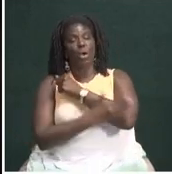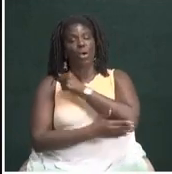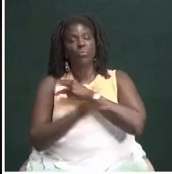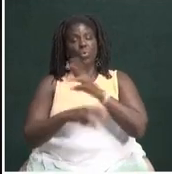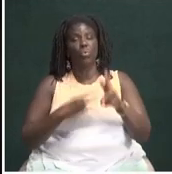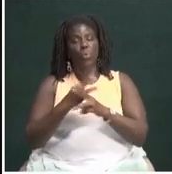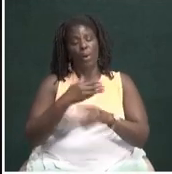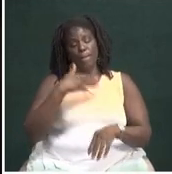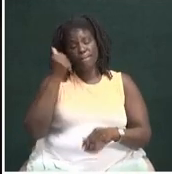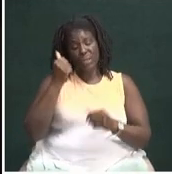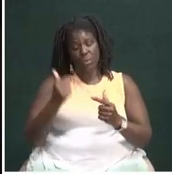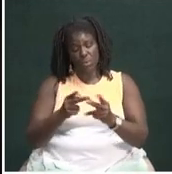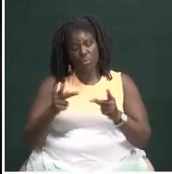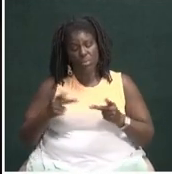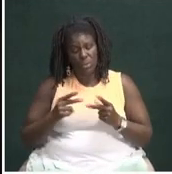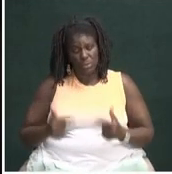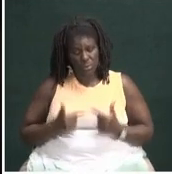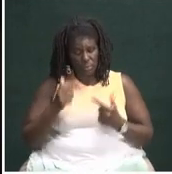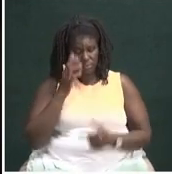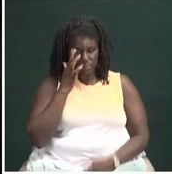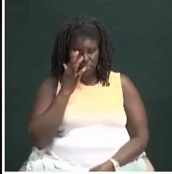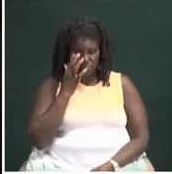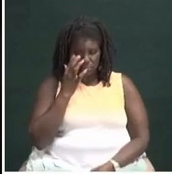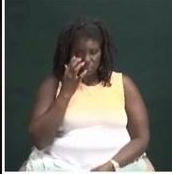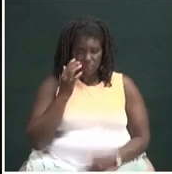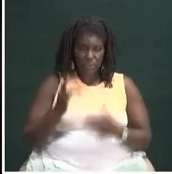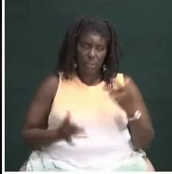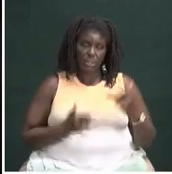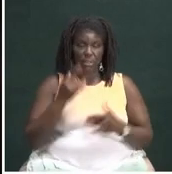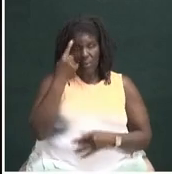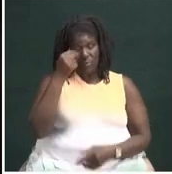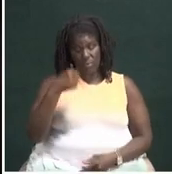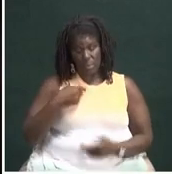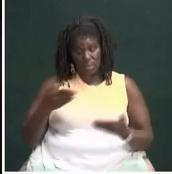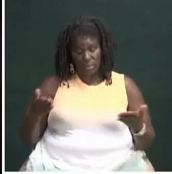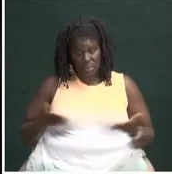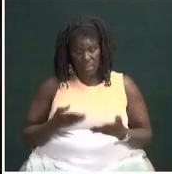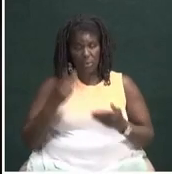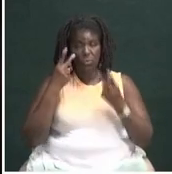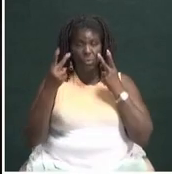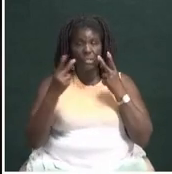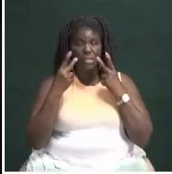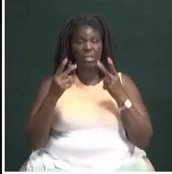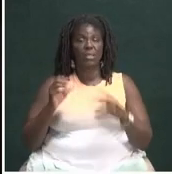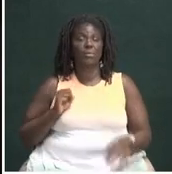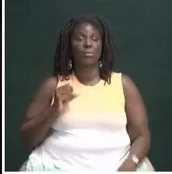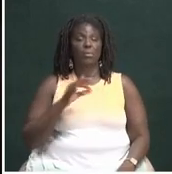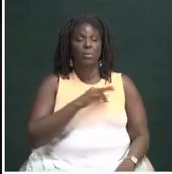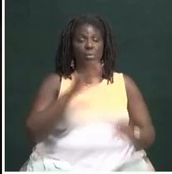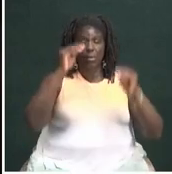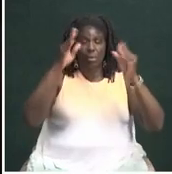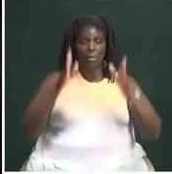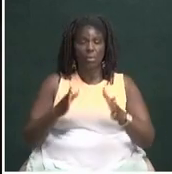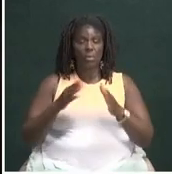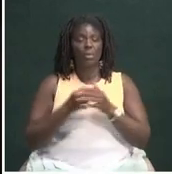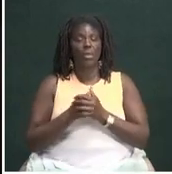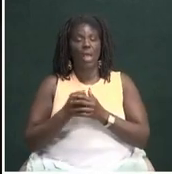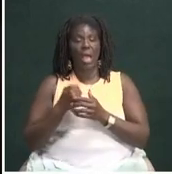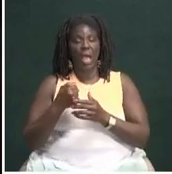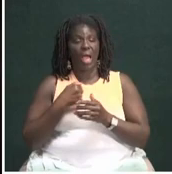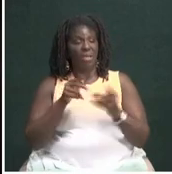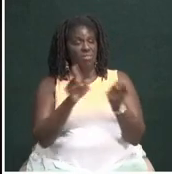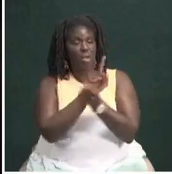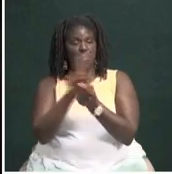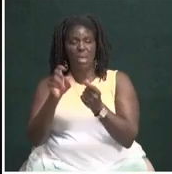better places to live. It's also exciting for me to be here to see the faculty. I've gotten to know a lot of